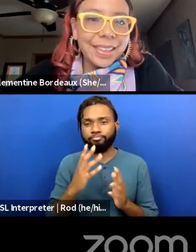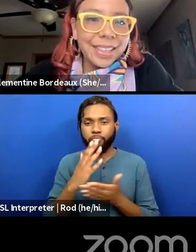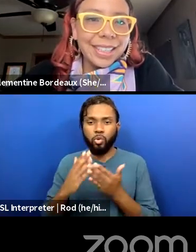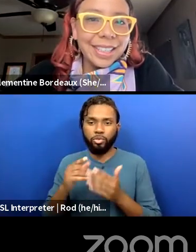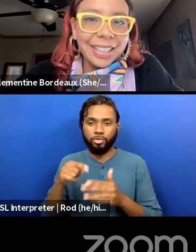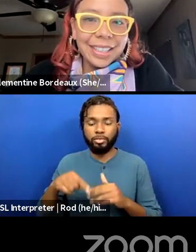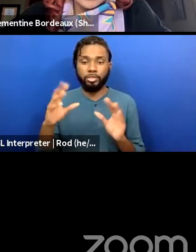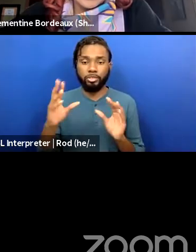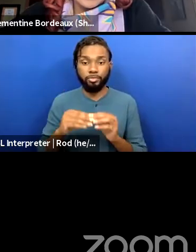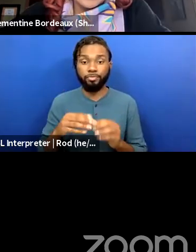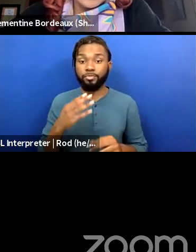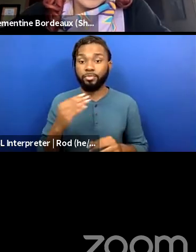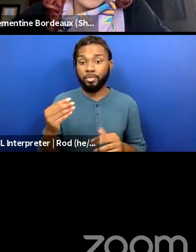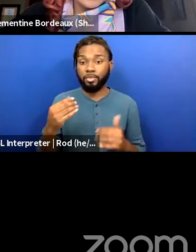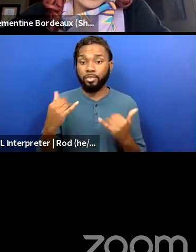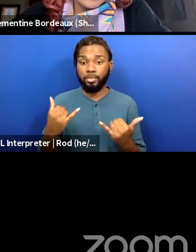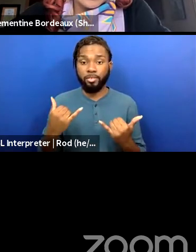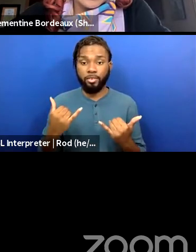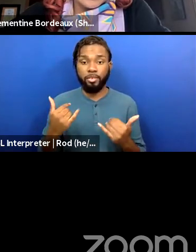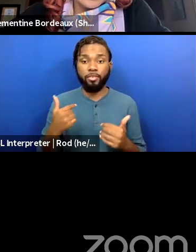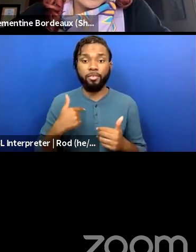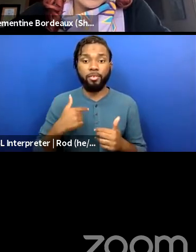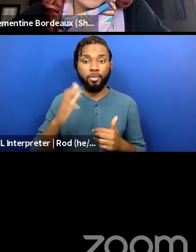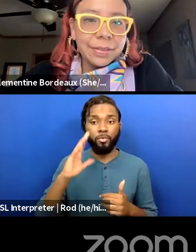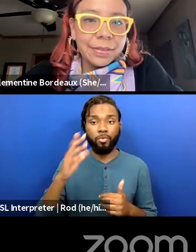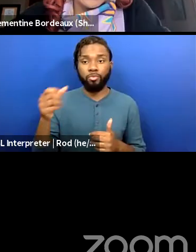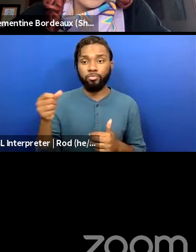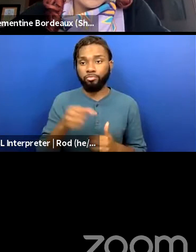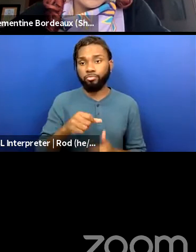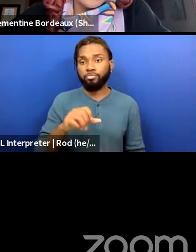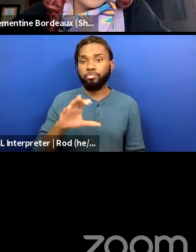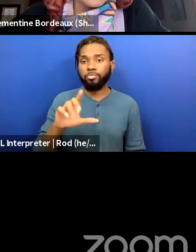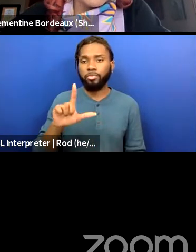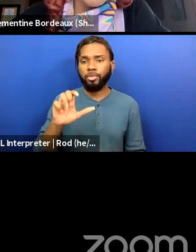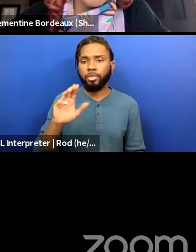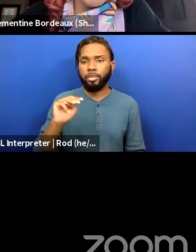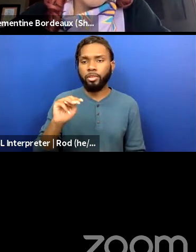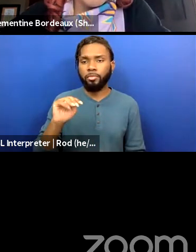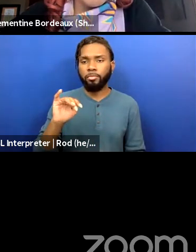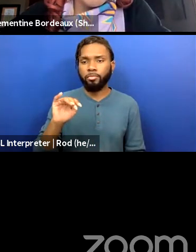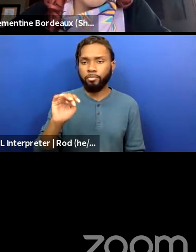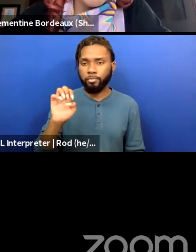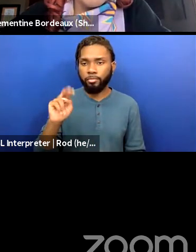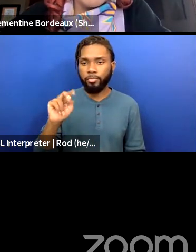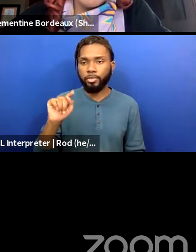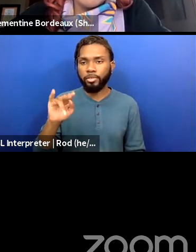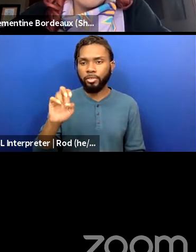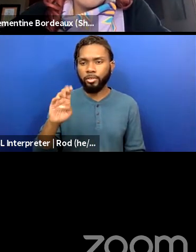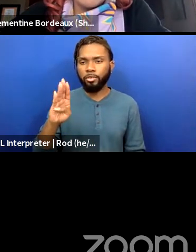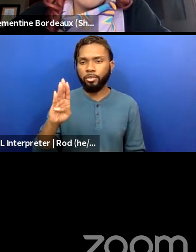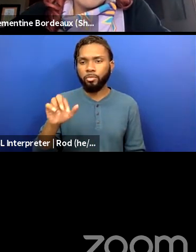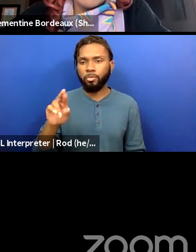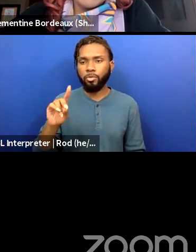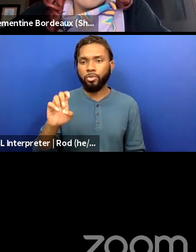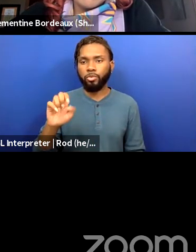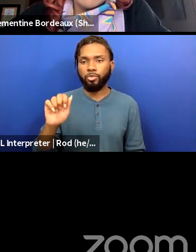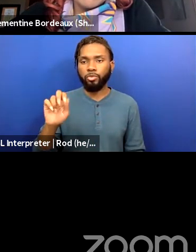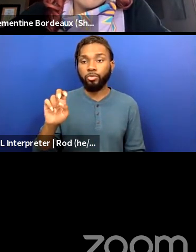and with that, I'm going to bring Clementine Bordeaux to join me